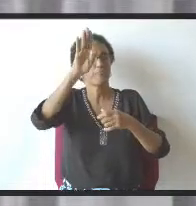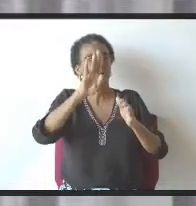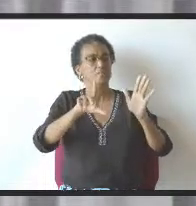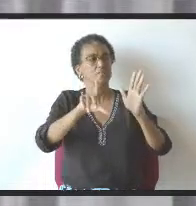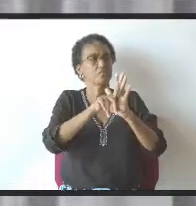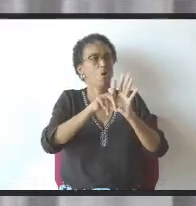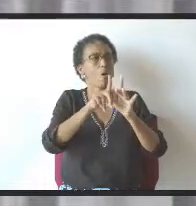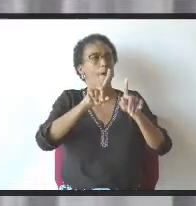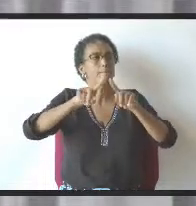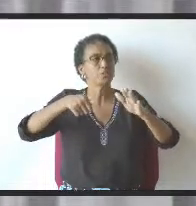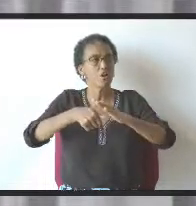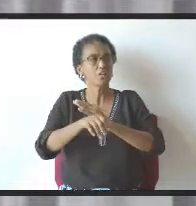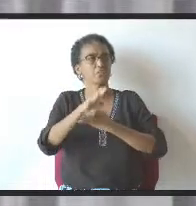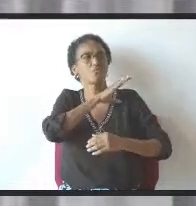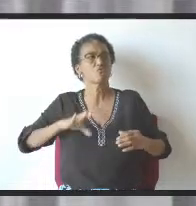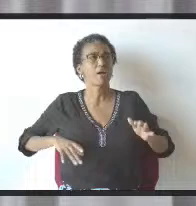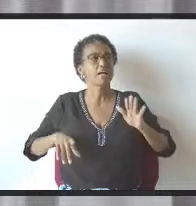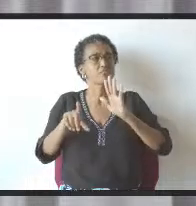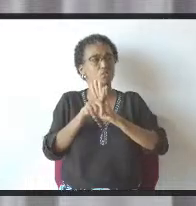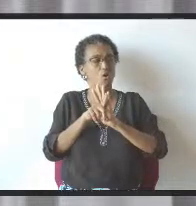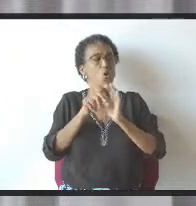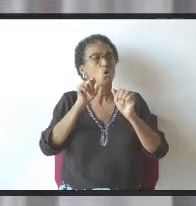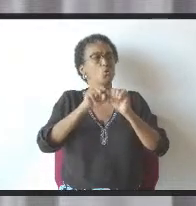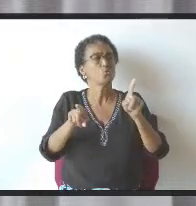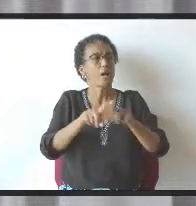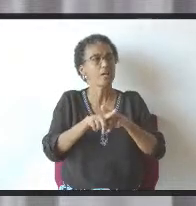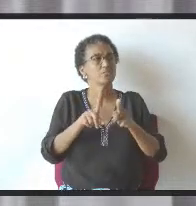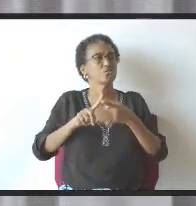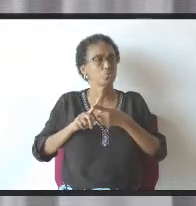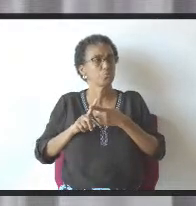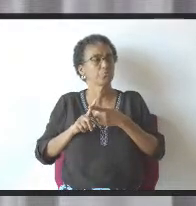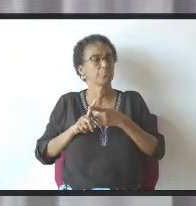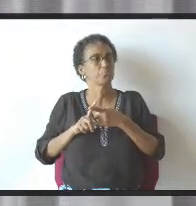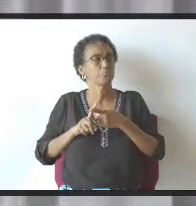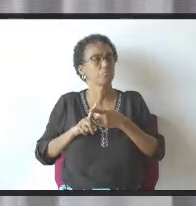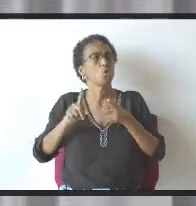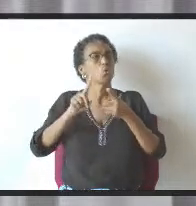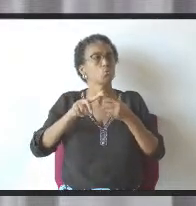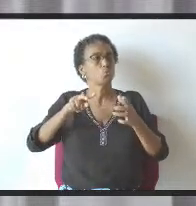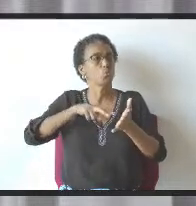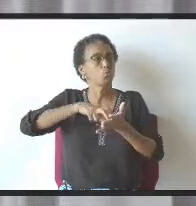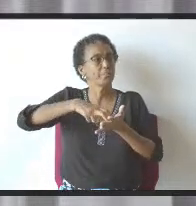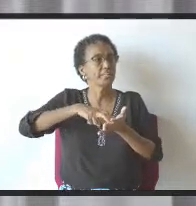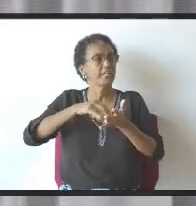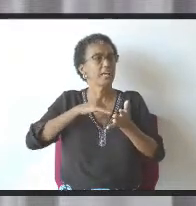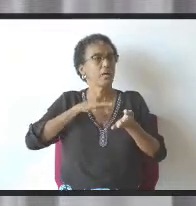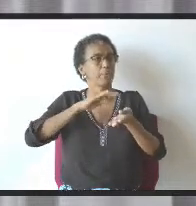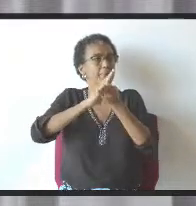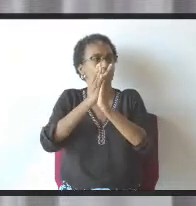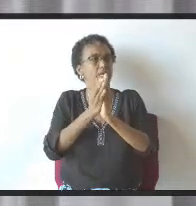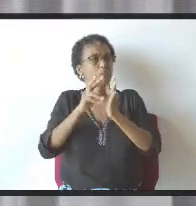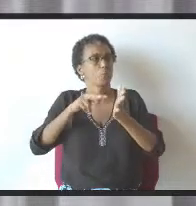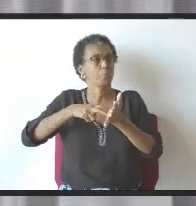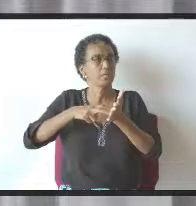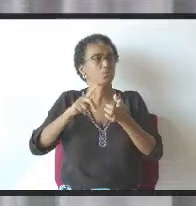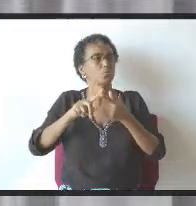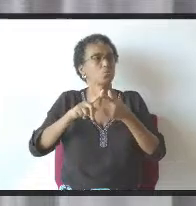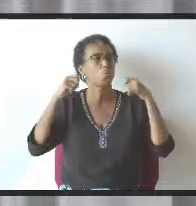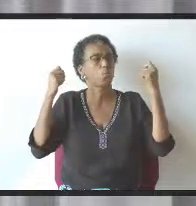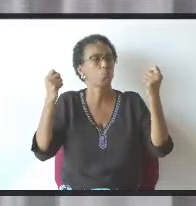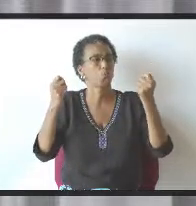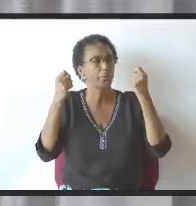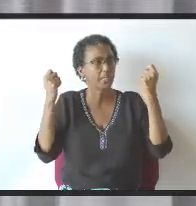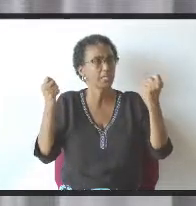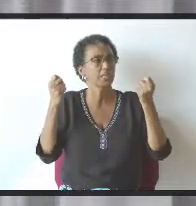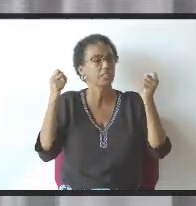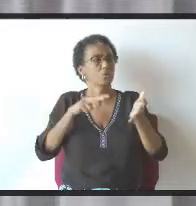who's not having the law. To the weak, I became weak, to win the weak. I have become all things to all people,